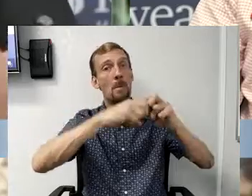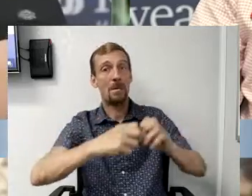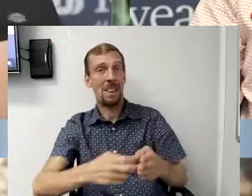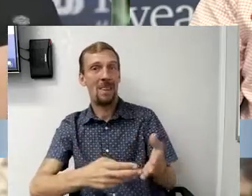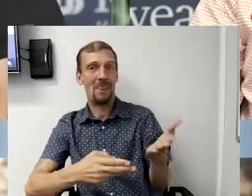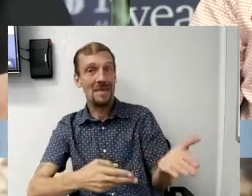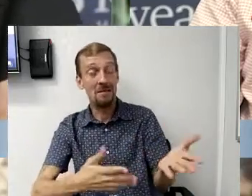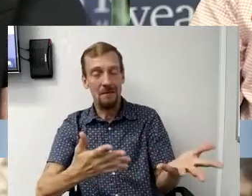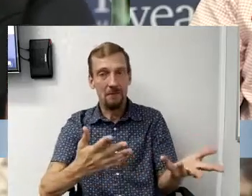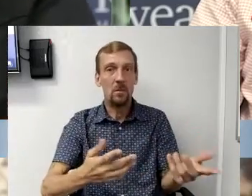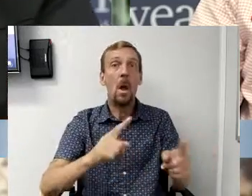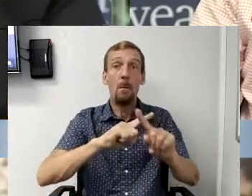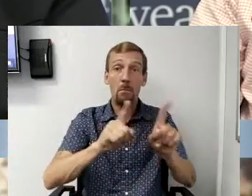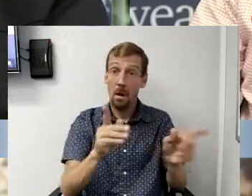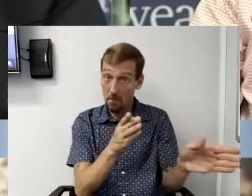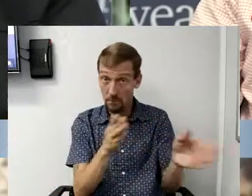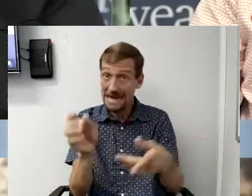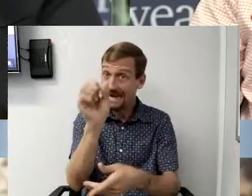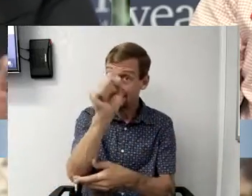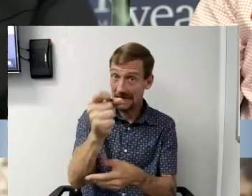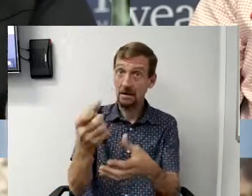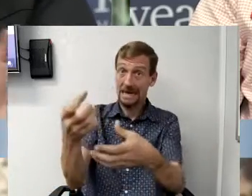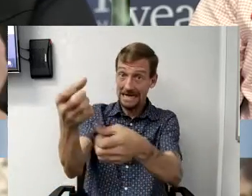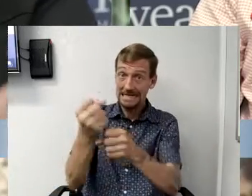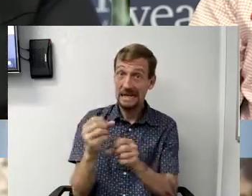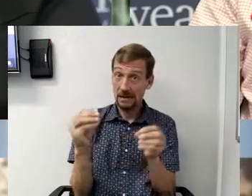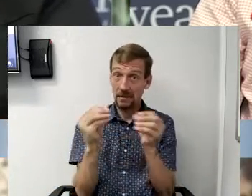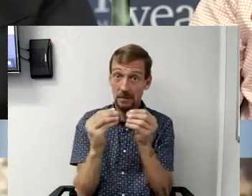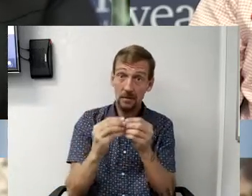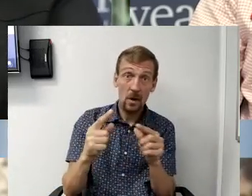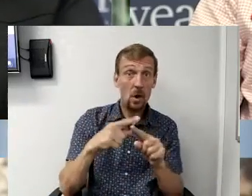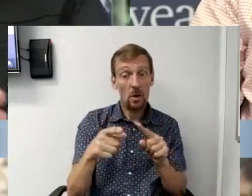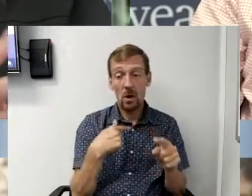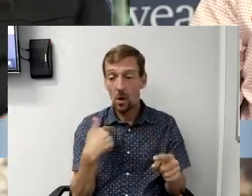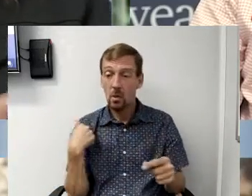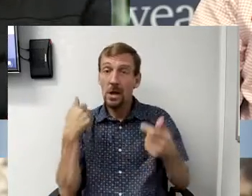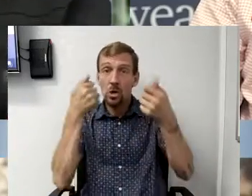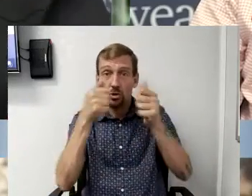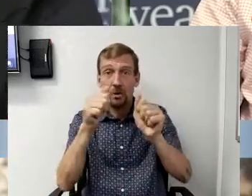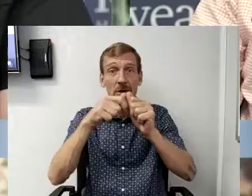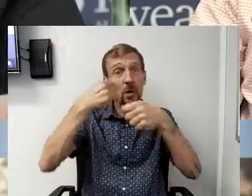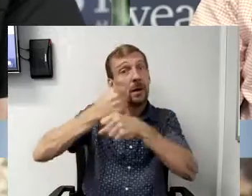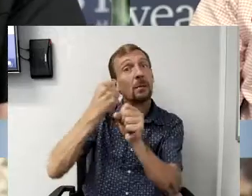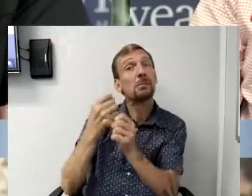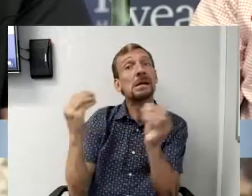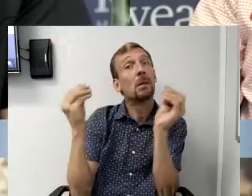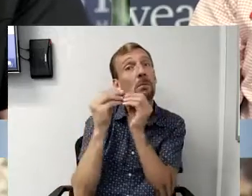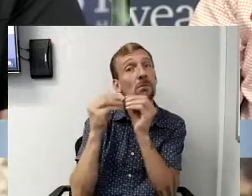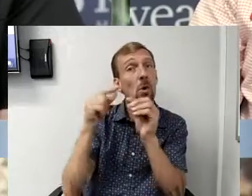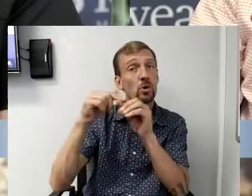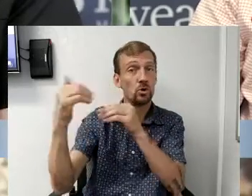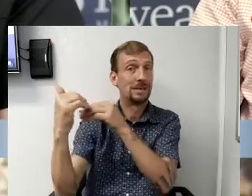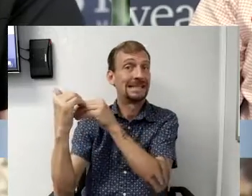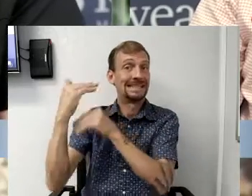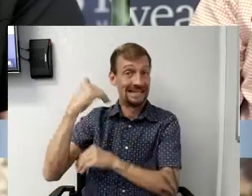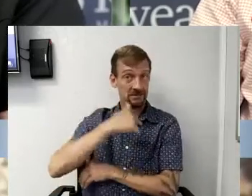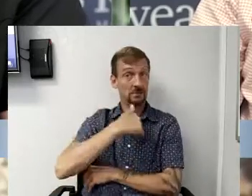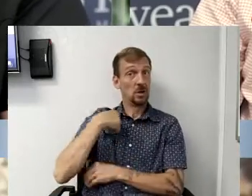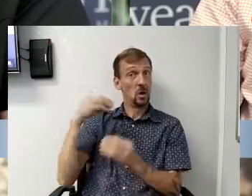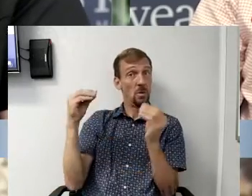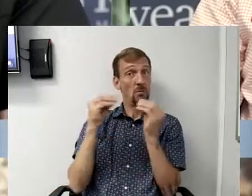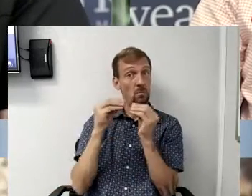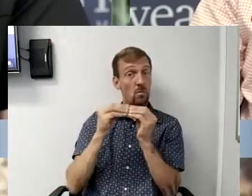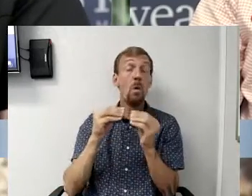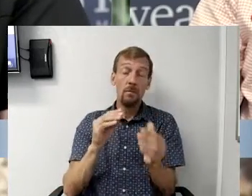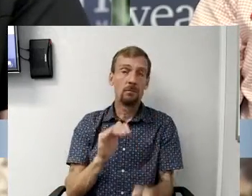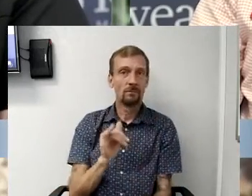this plan to allocate more to us. We're just waiting for them to make more, to send us more. Right. But there is plan for us to get more.